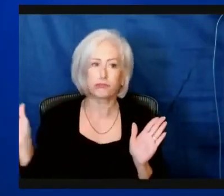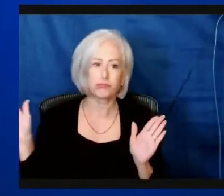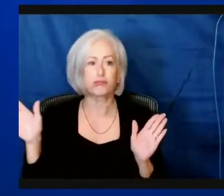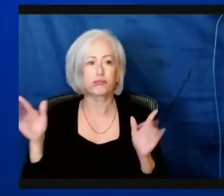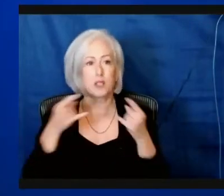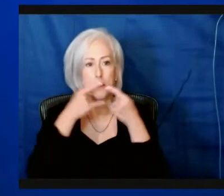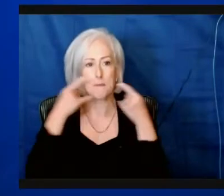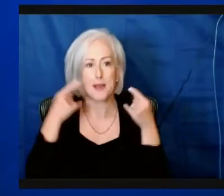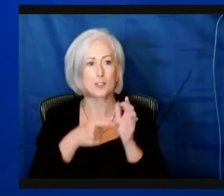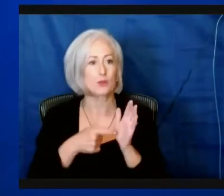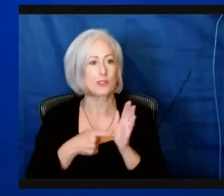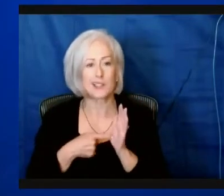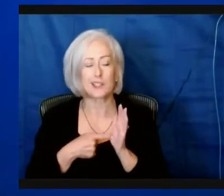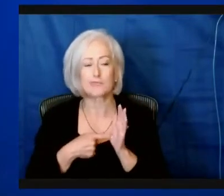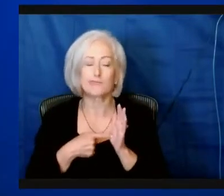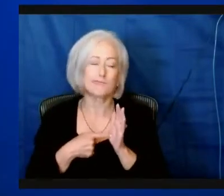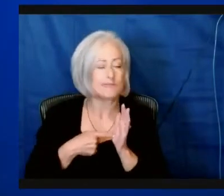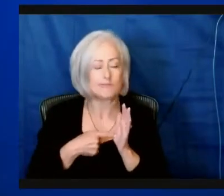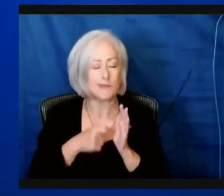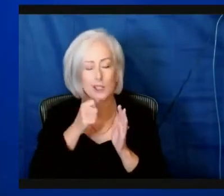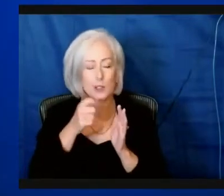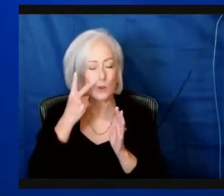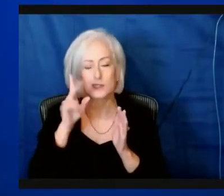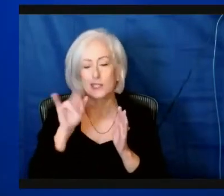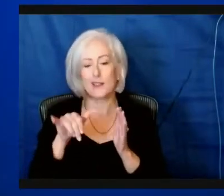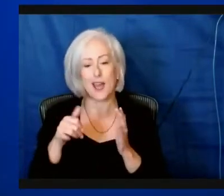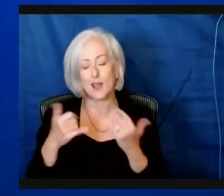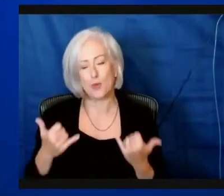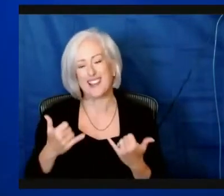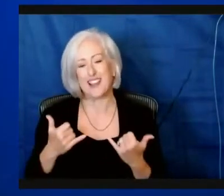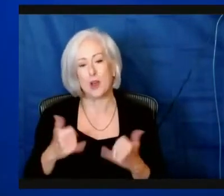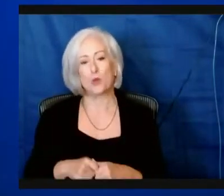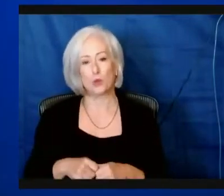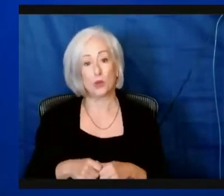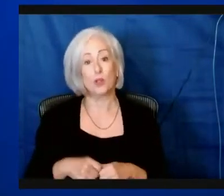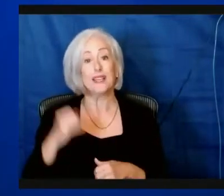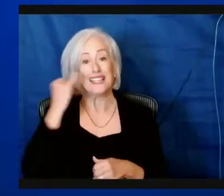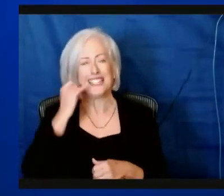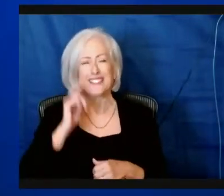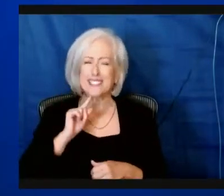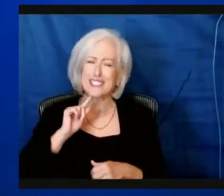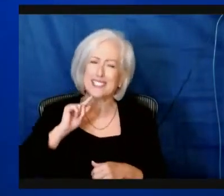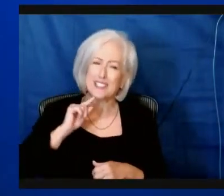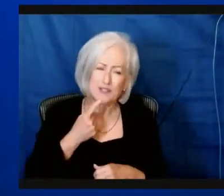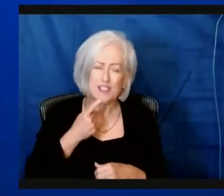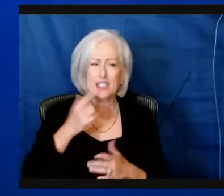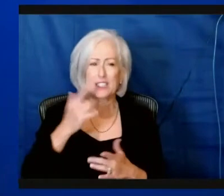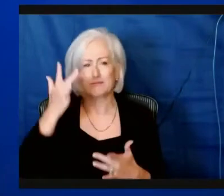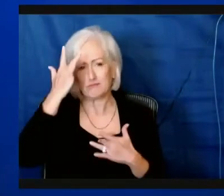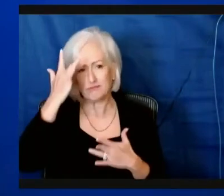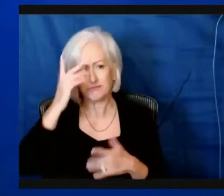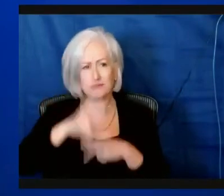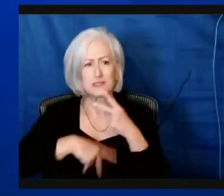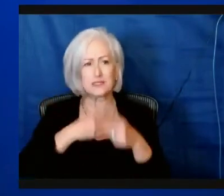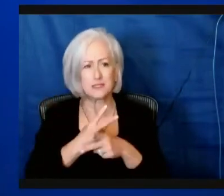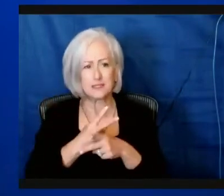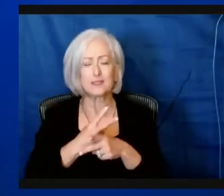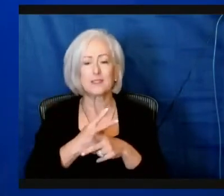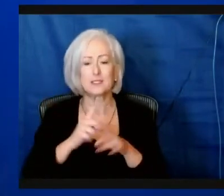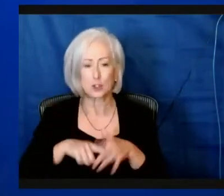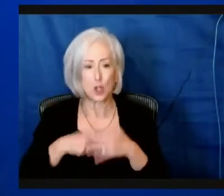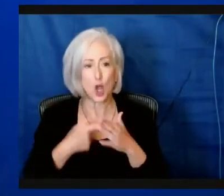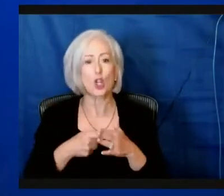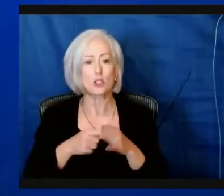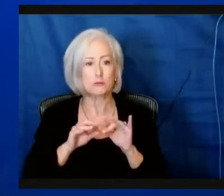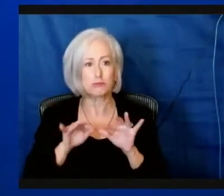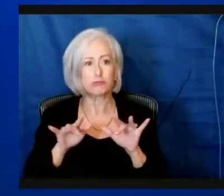horizon right now. And the only way that will come about is if there's a really severe strain that develops. And I think we've learned so much more. We have